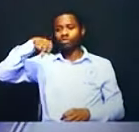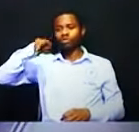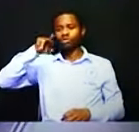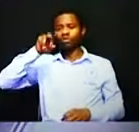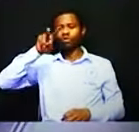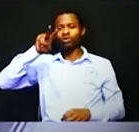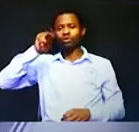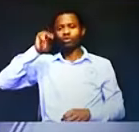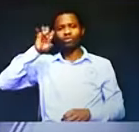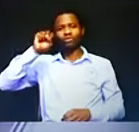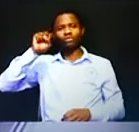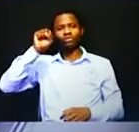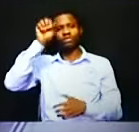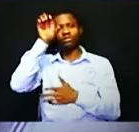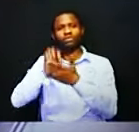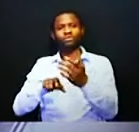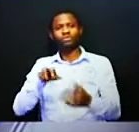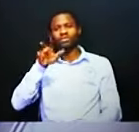11.